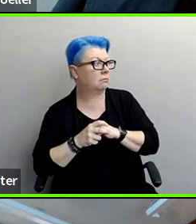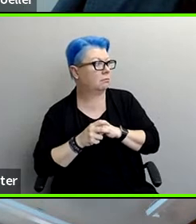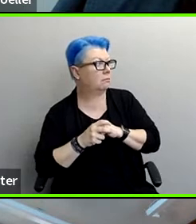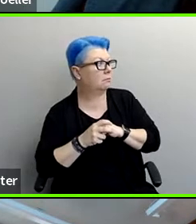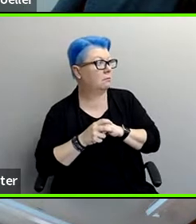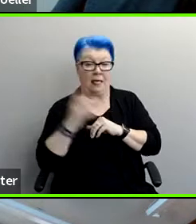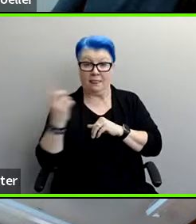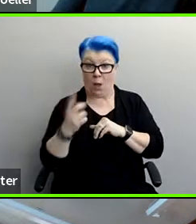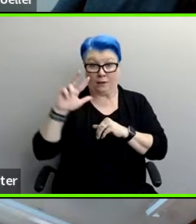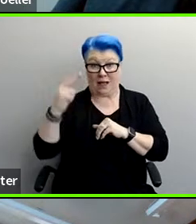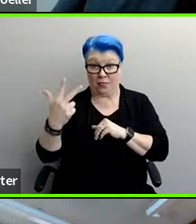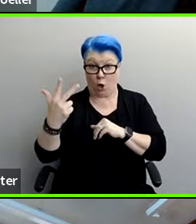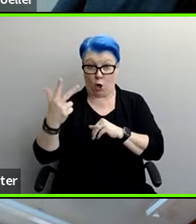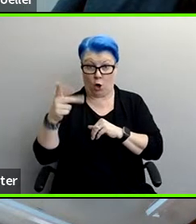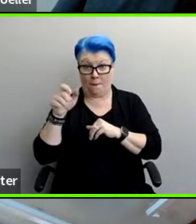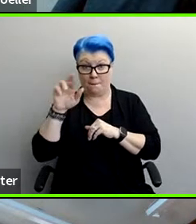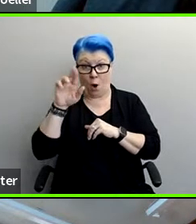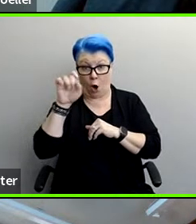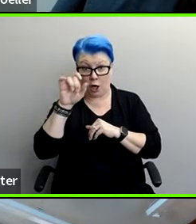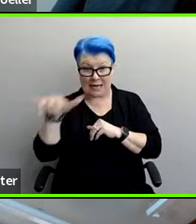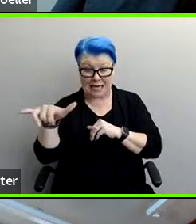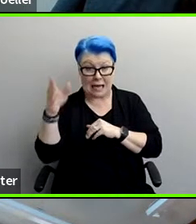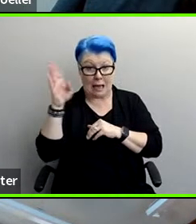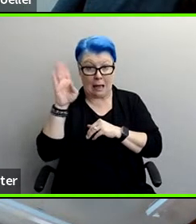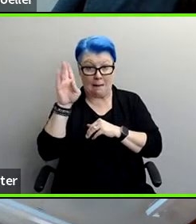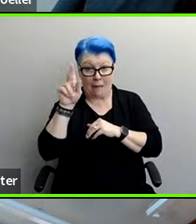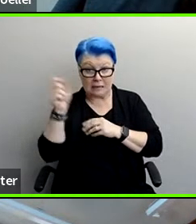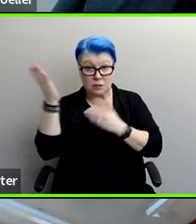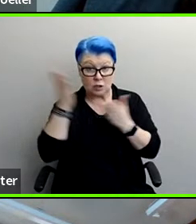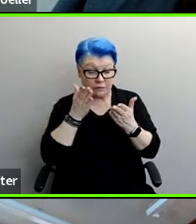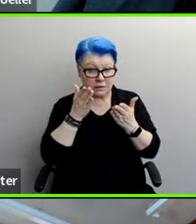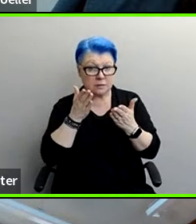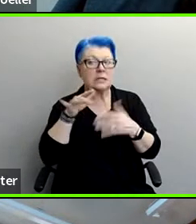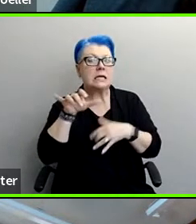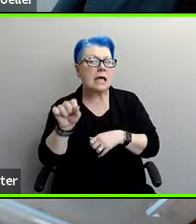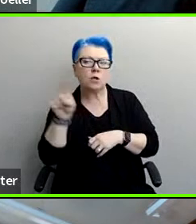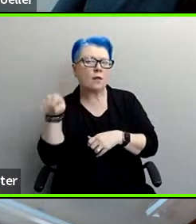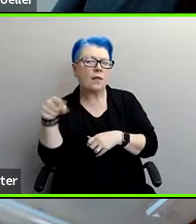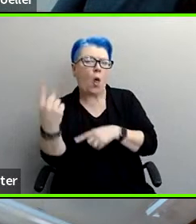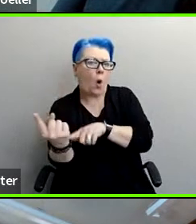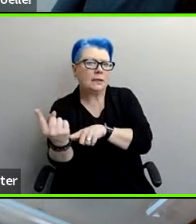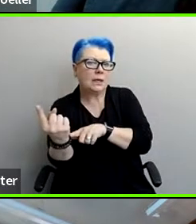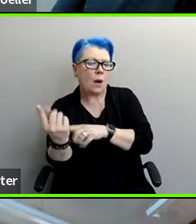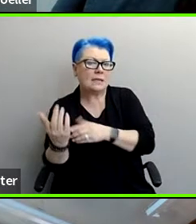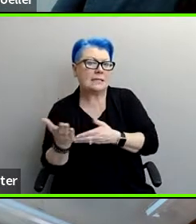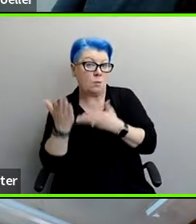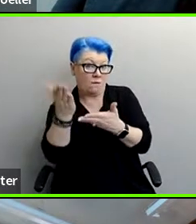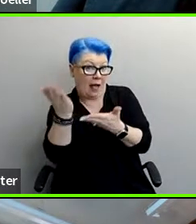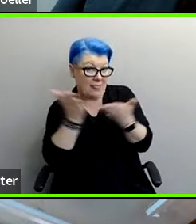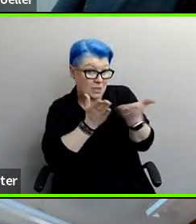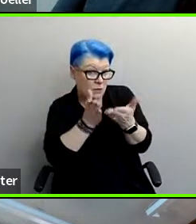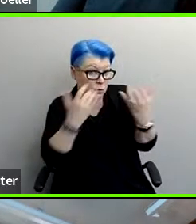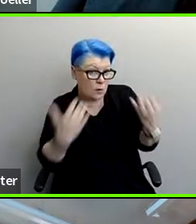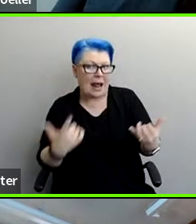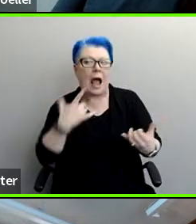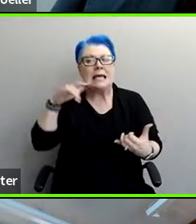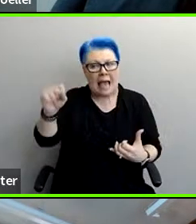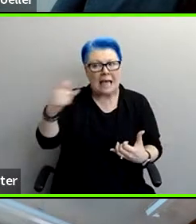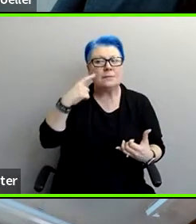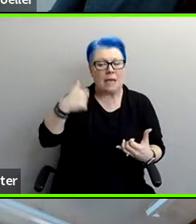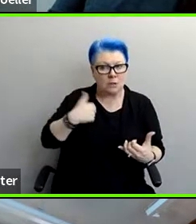The only third-party bus service, Are they the only ones that we actually have access to who are doing that right now? yes, because we're under